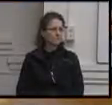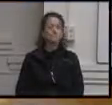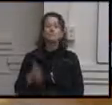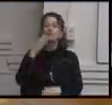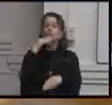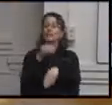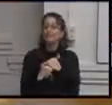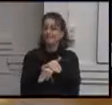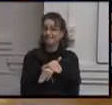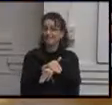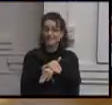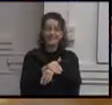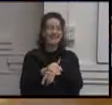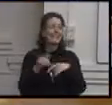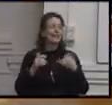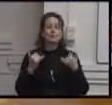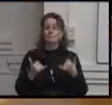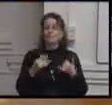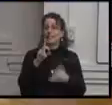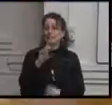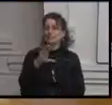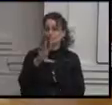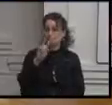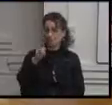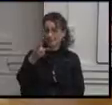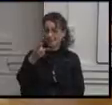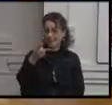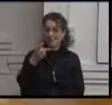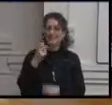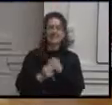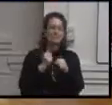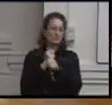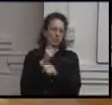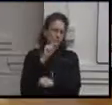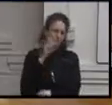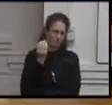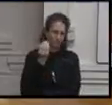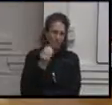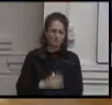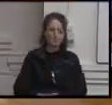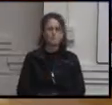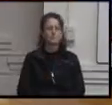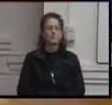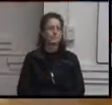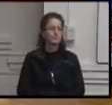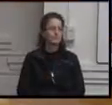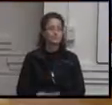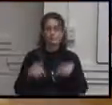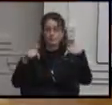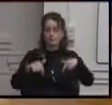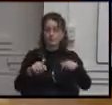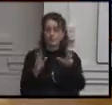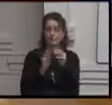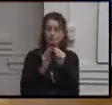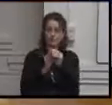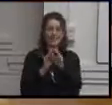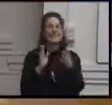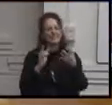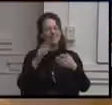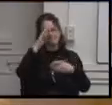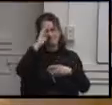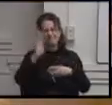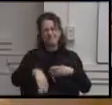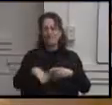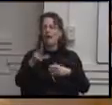Good evening. It's December 2nd, 2014, and we're here for our first December